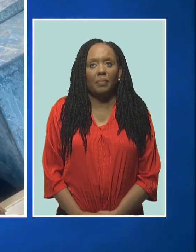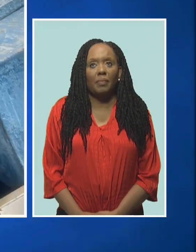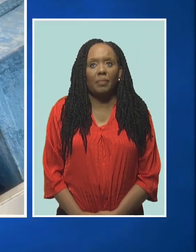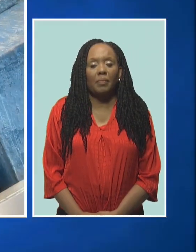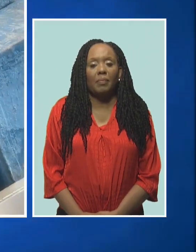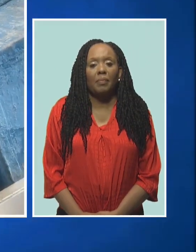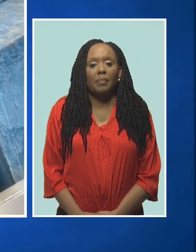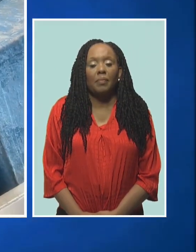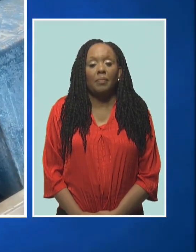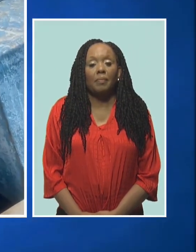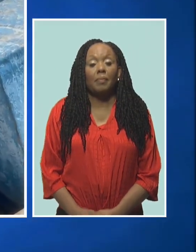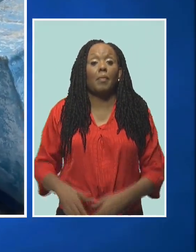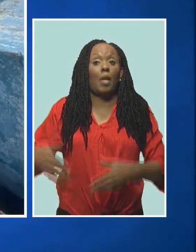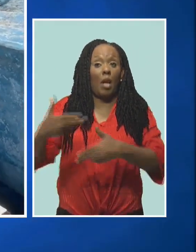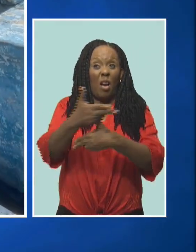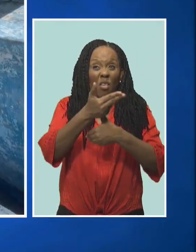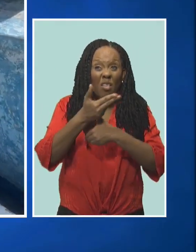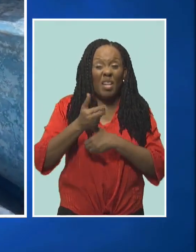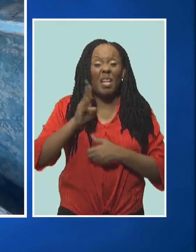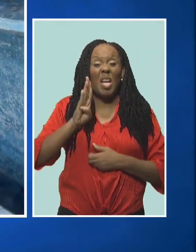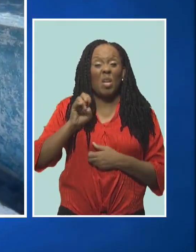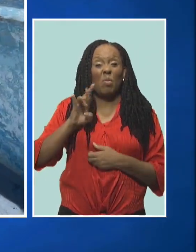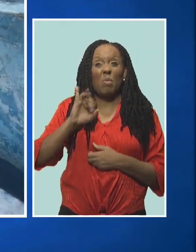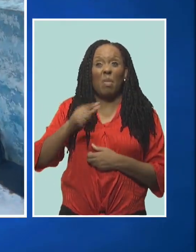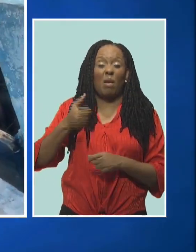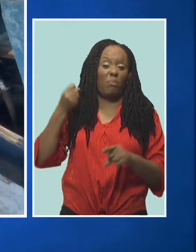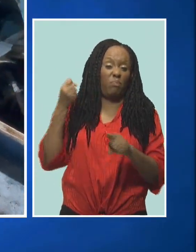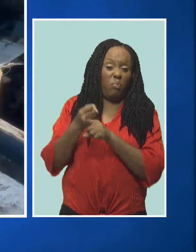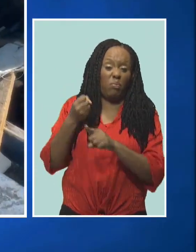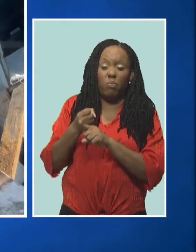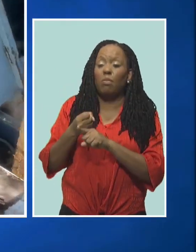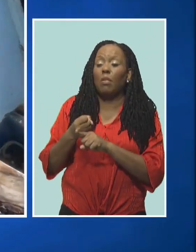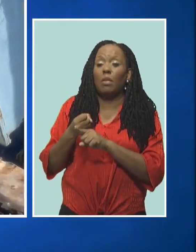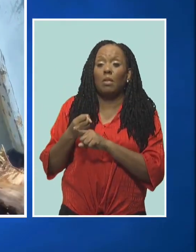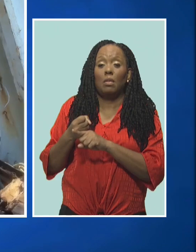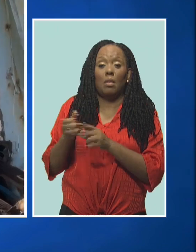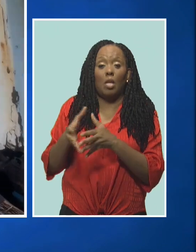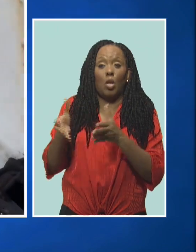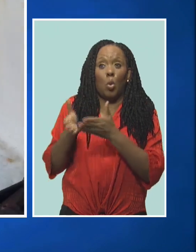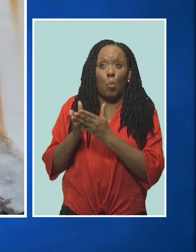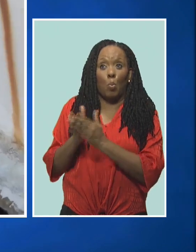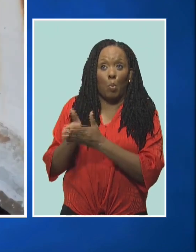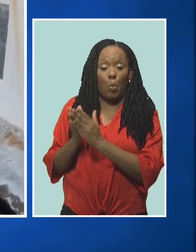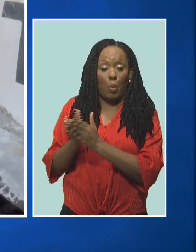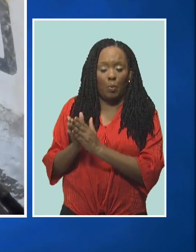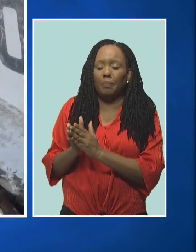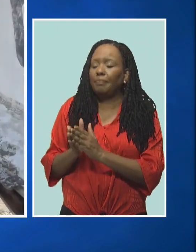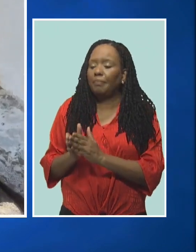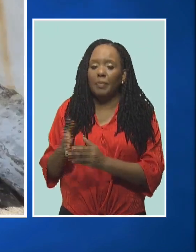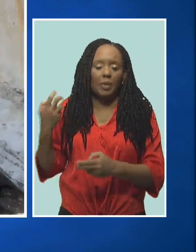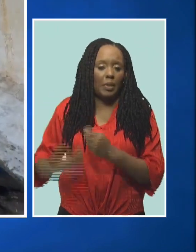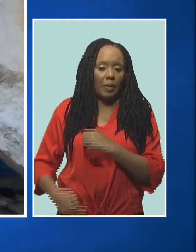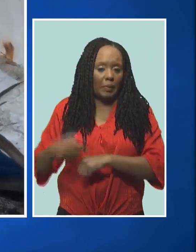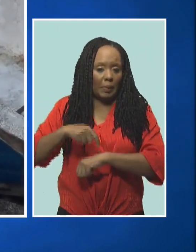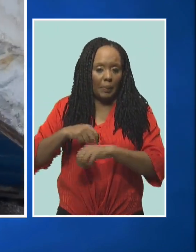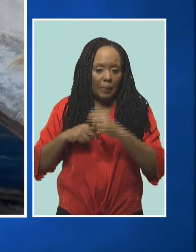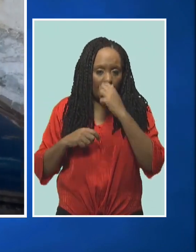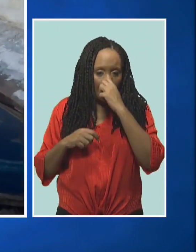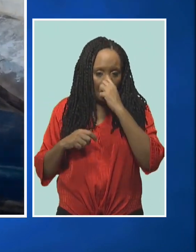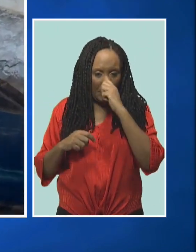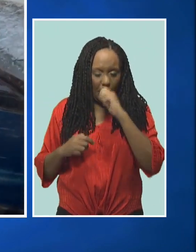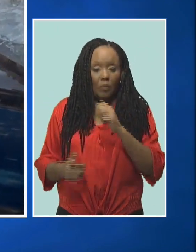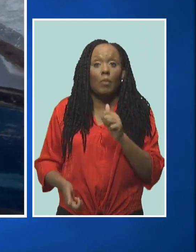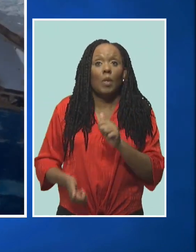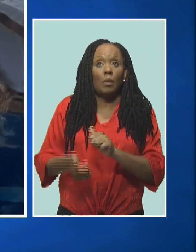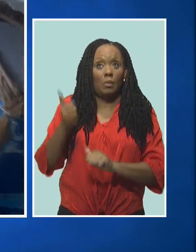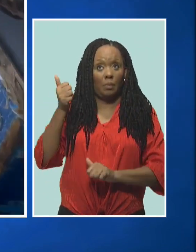the onslaught of Hurricane Beryl on marine vessels in Barbados, fisherfolk are facing a rough time, as most